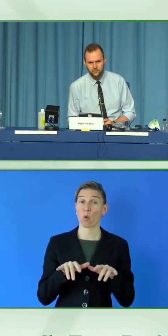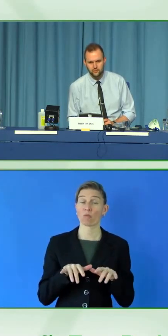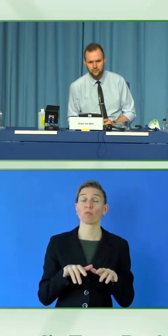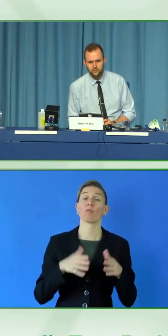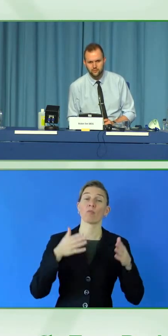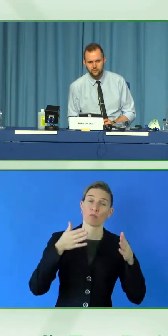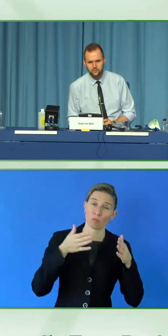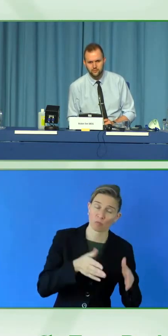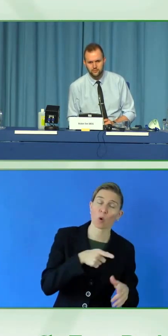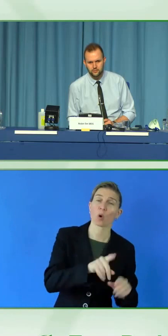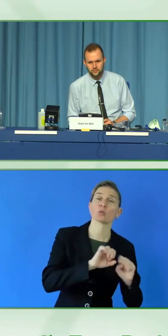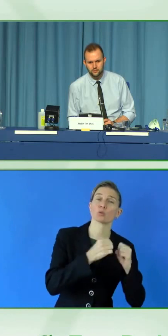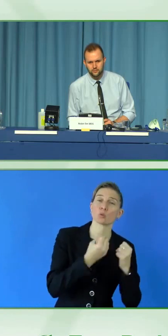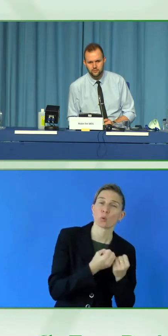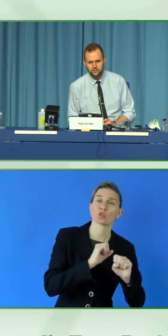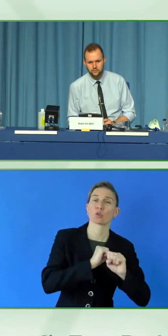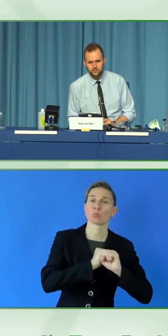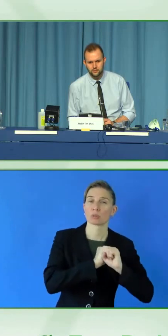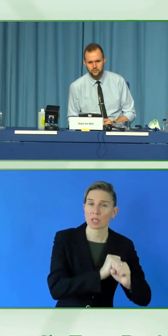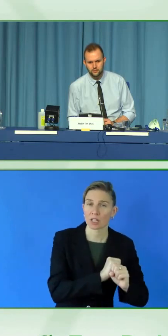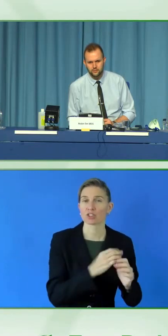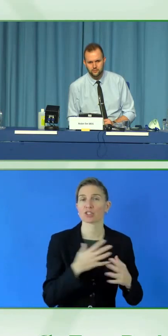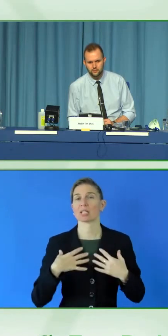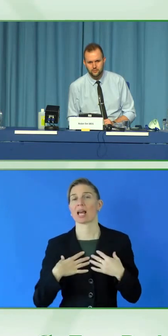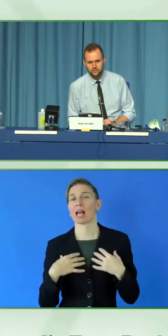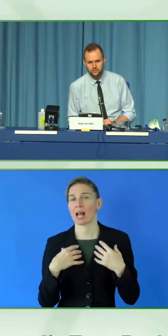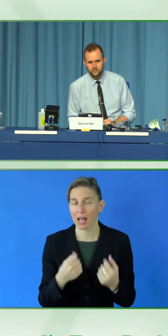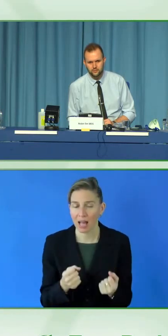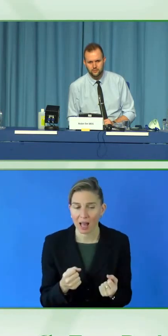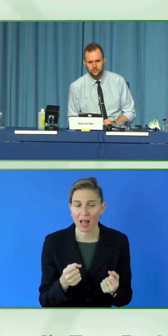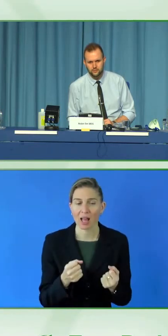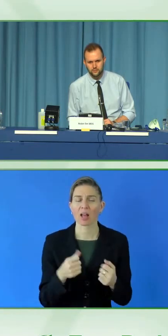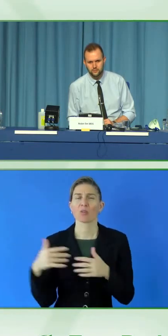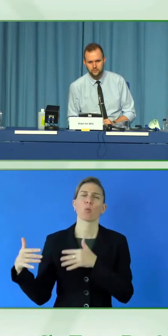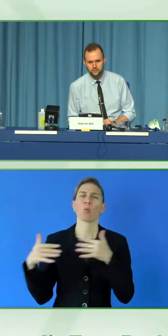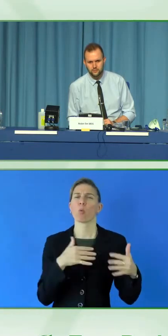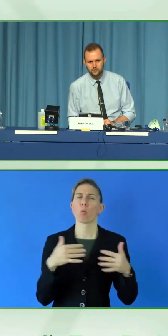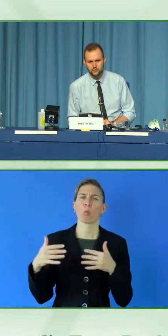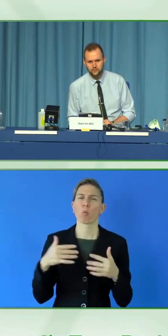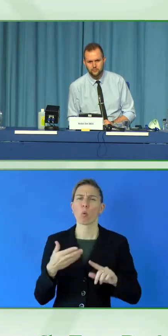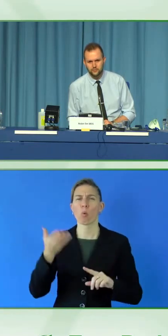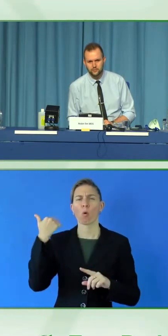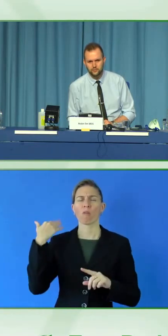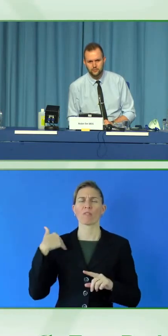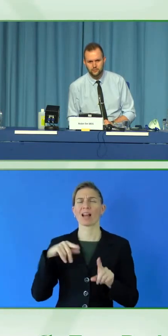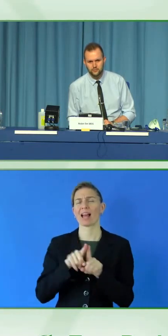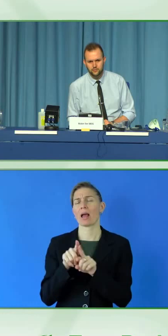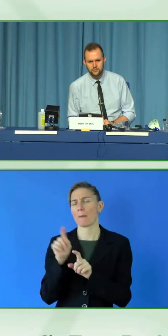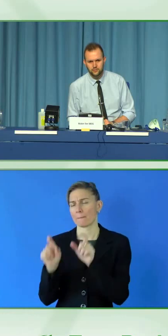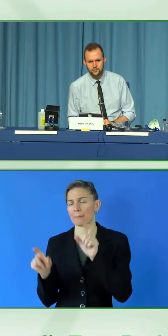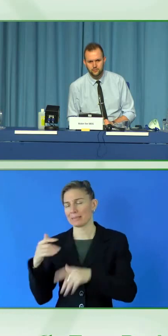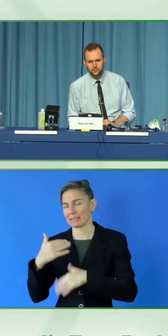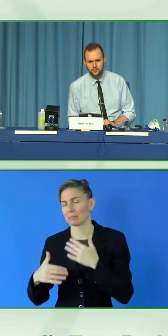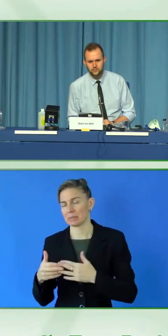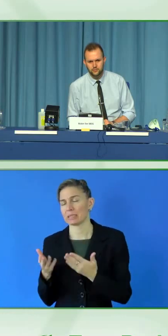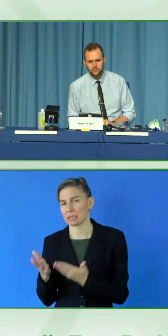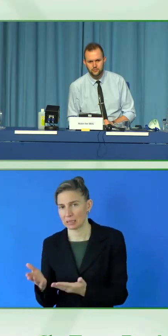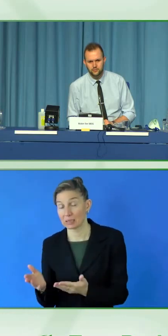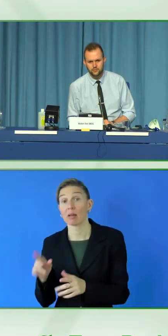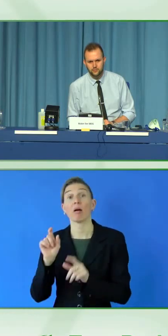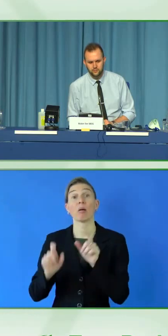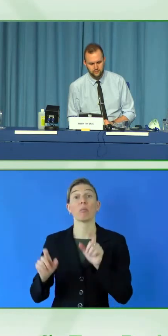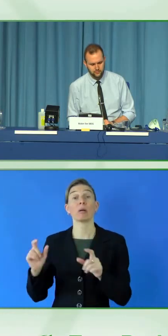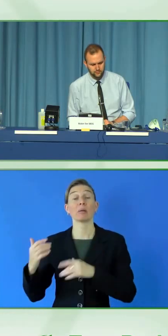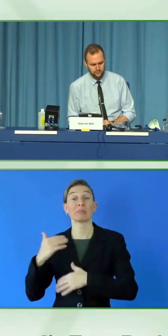health, war veterans, and persons with disabilities. Persons with disabilities are a